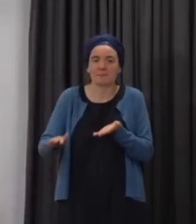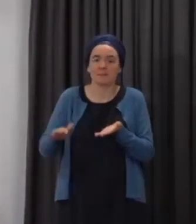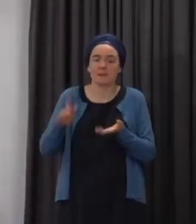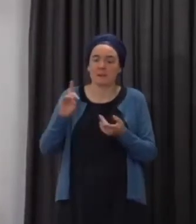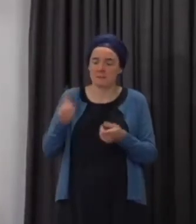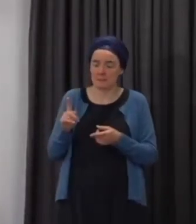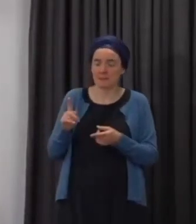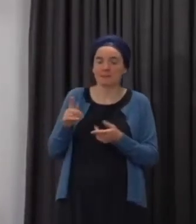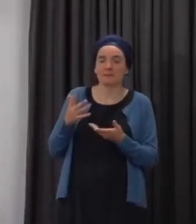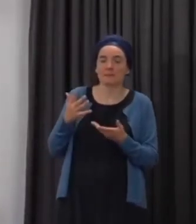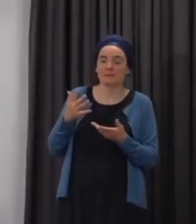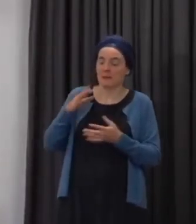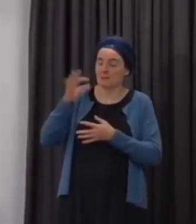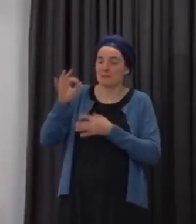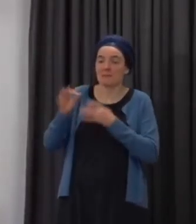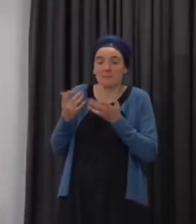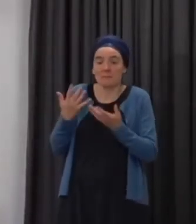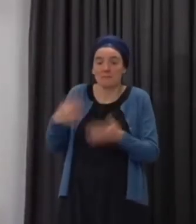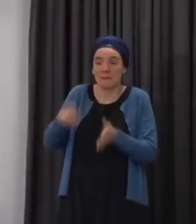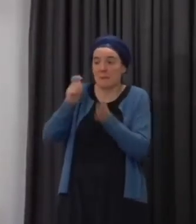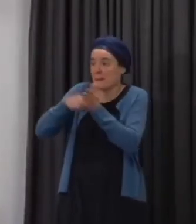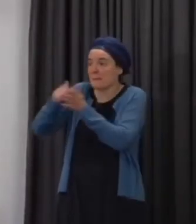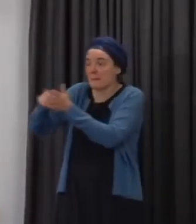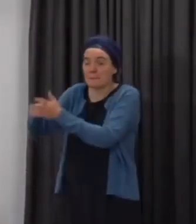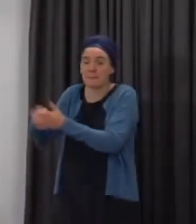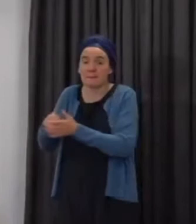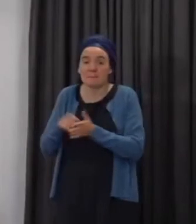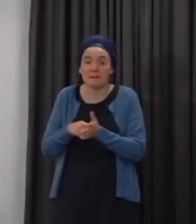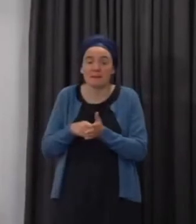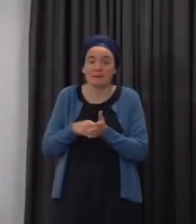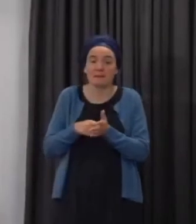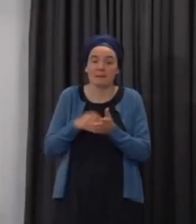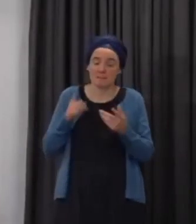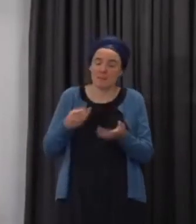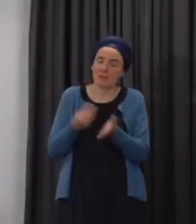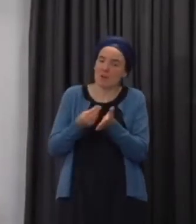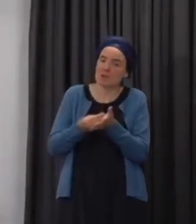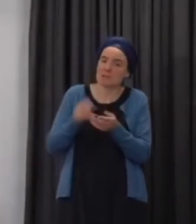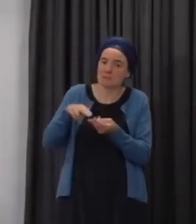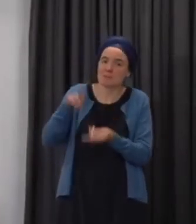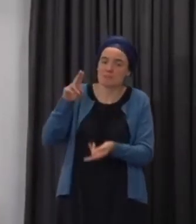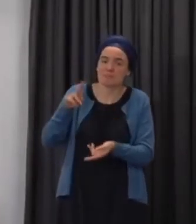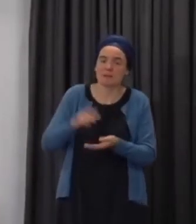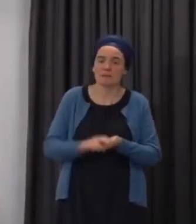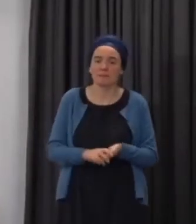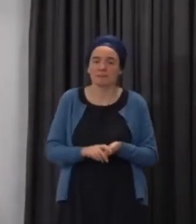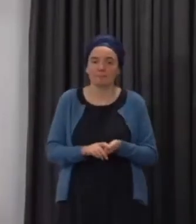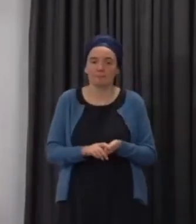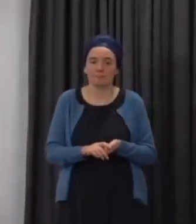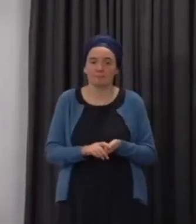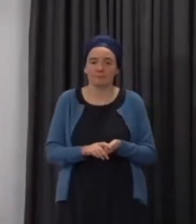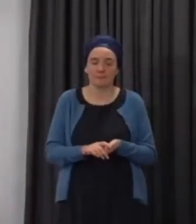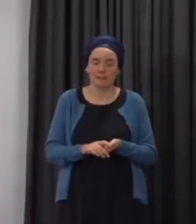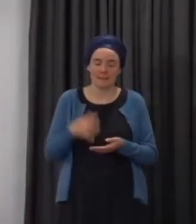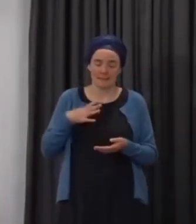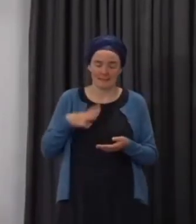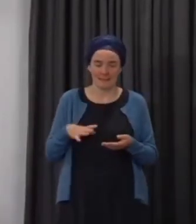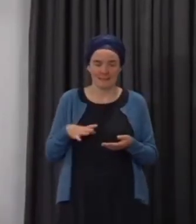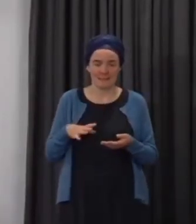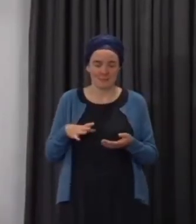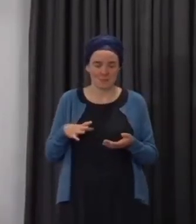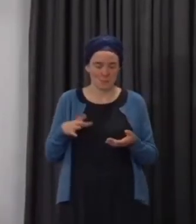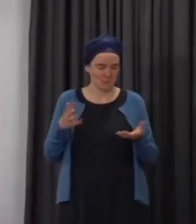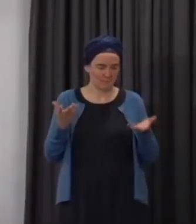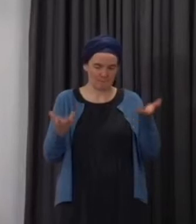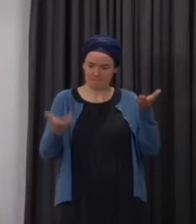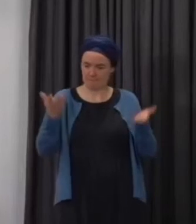gone up. And it's part of the reason why we need to reconsider for the future the balance in what we procure overseas in PPE